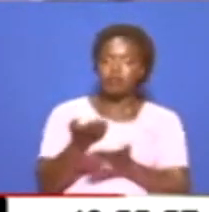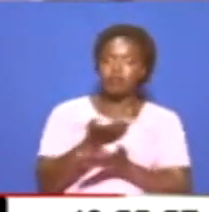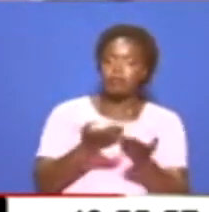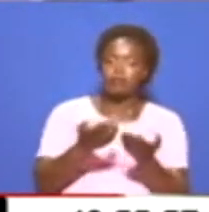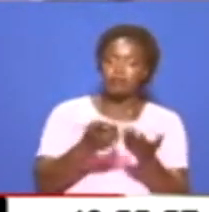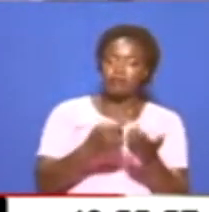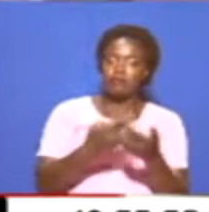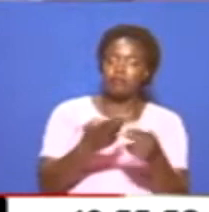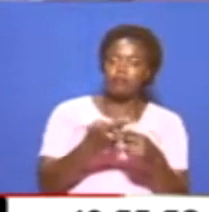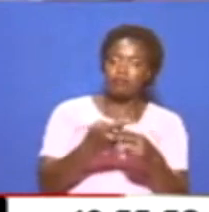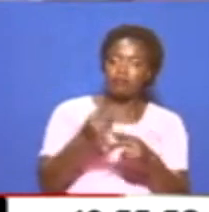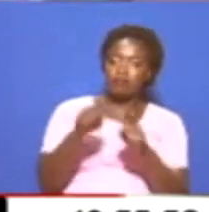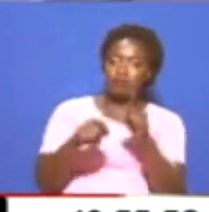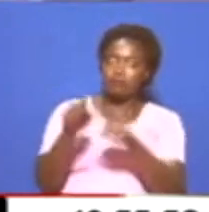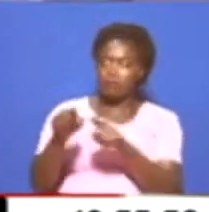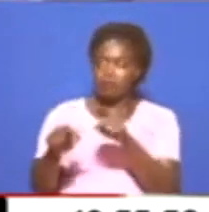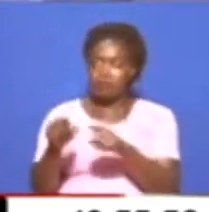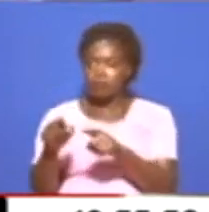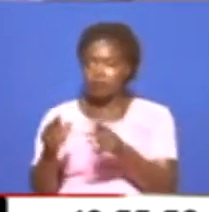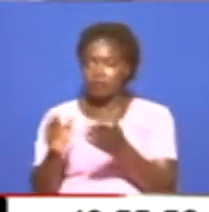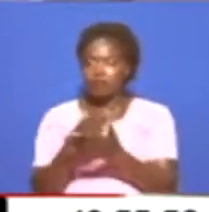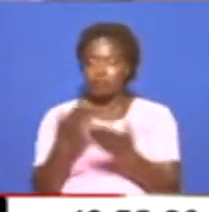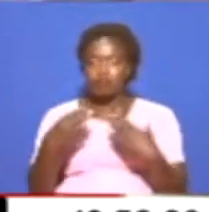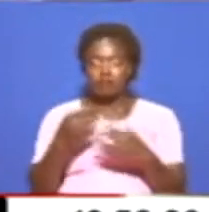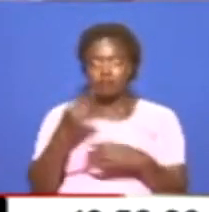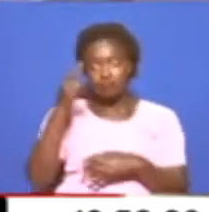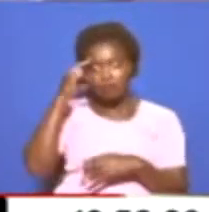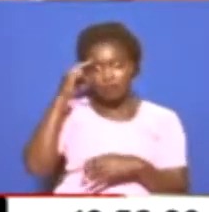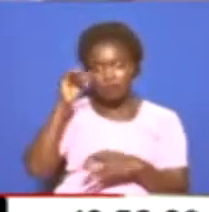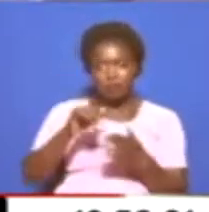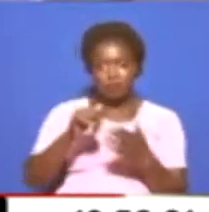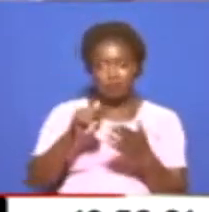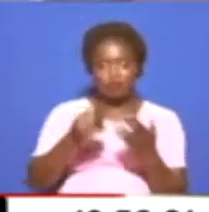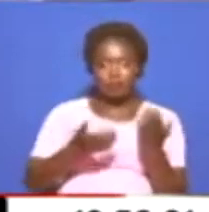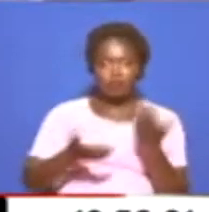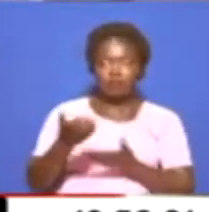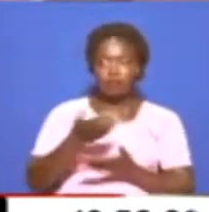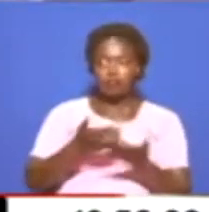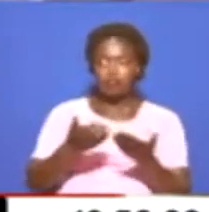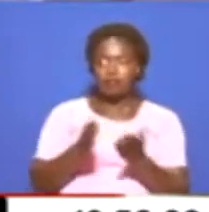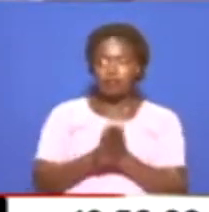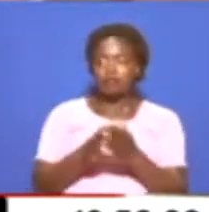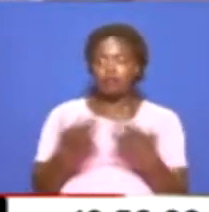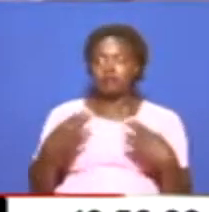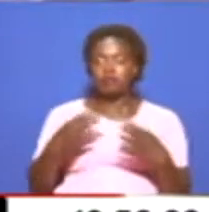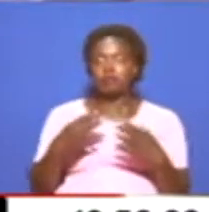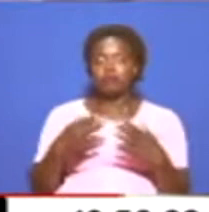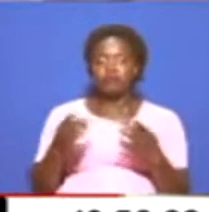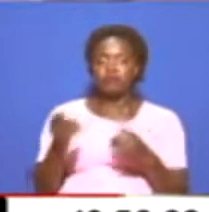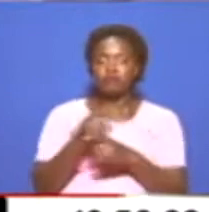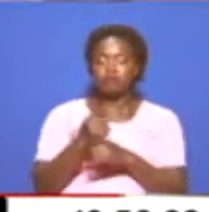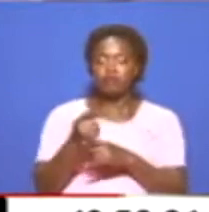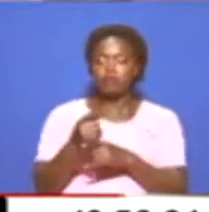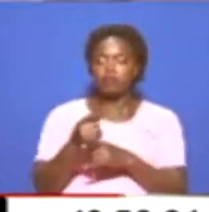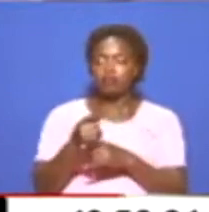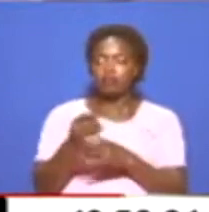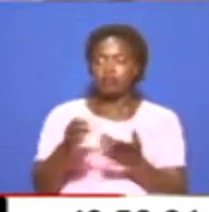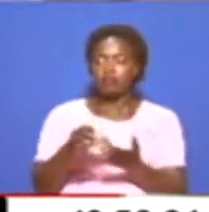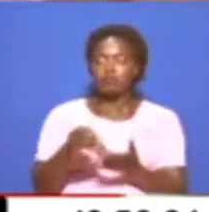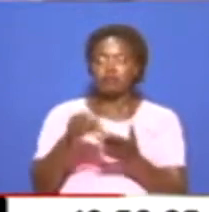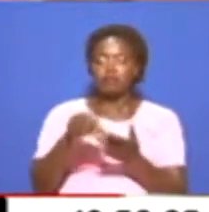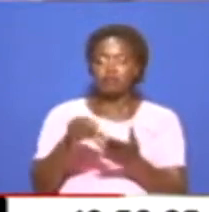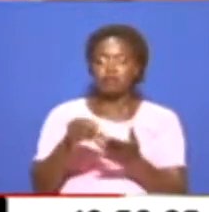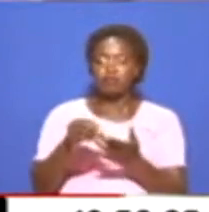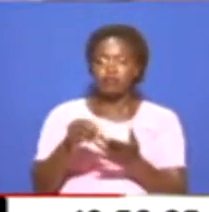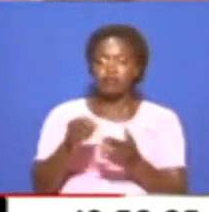very dynamic. Some of these people think that economics, and as people have been trained, especially by some people, it's